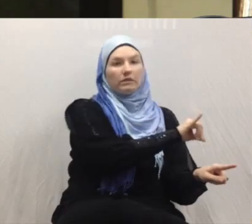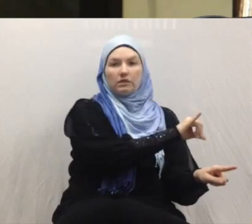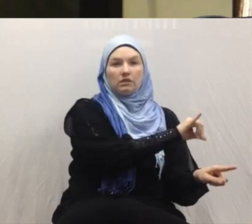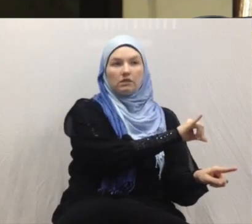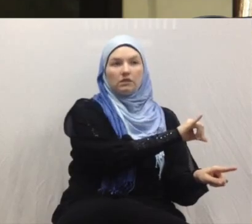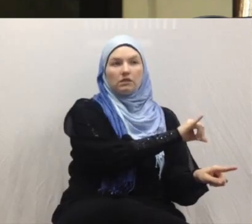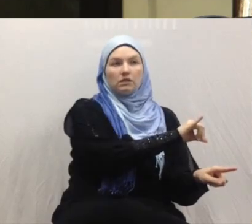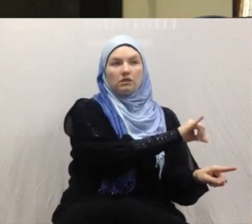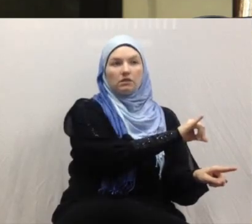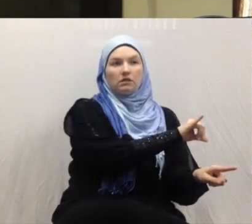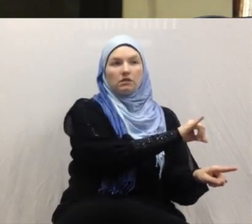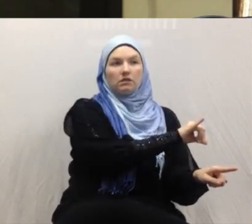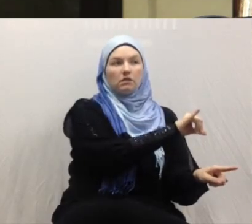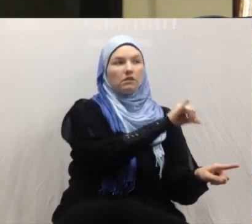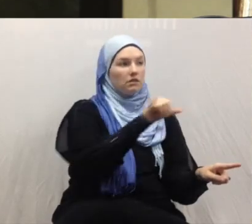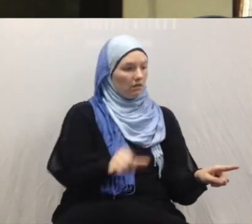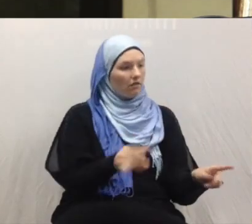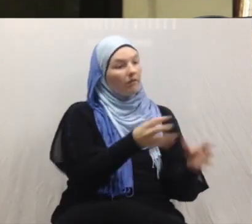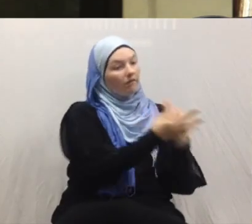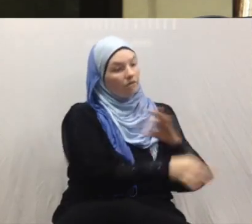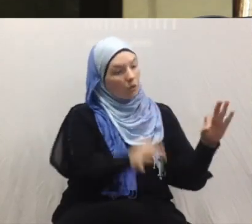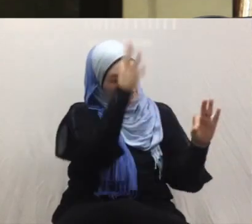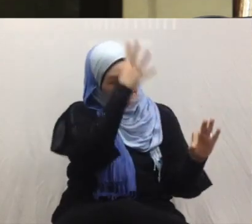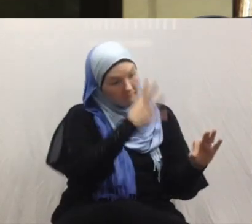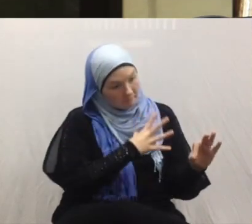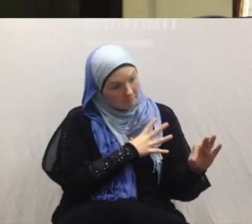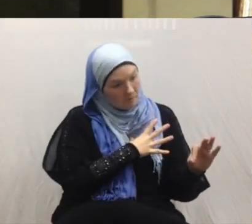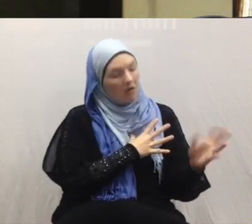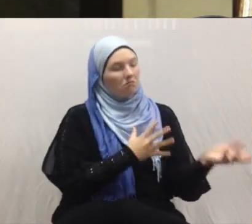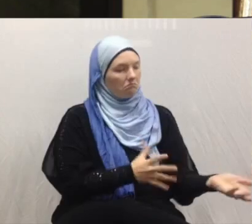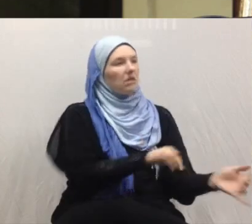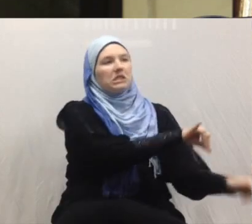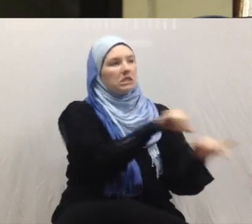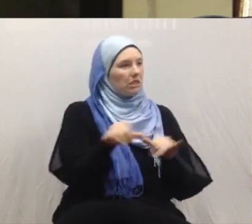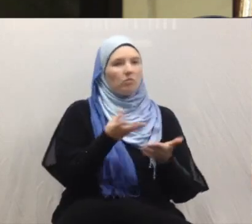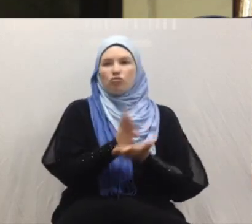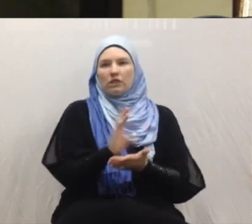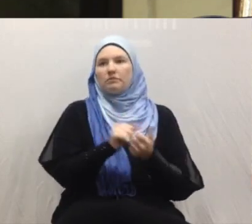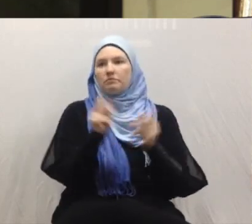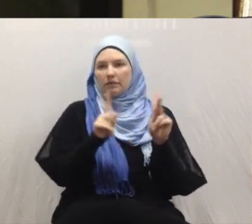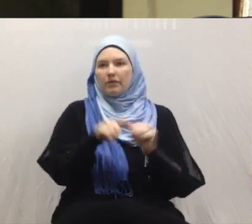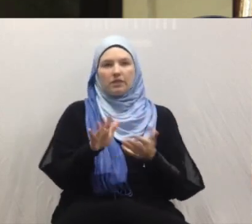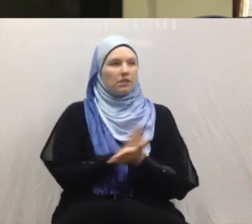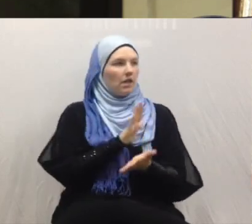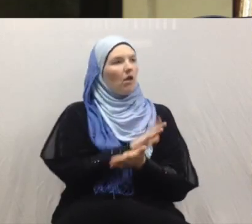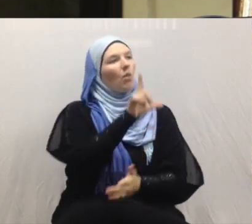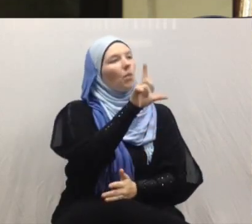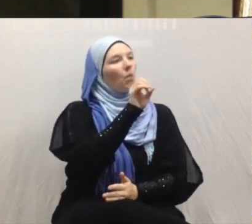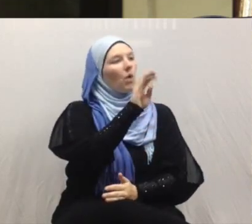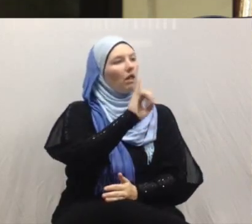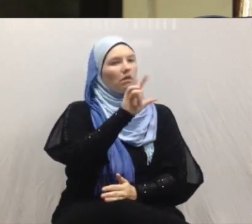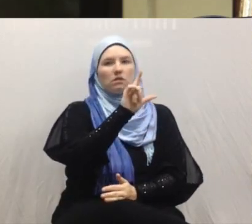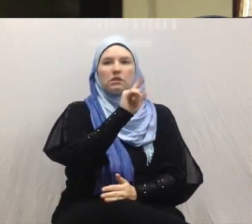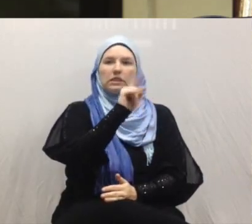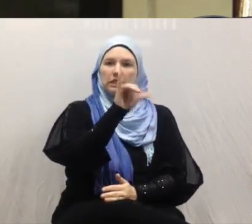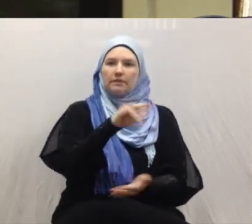with the people of this document in purely loyalty from the people of this document. Loyalty is a